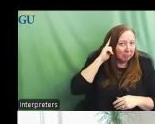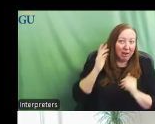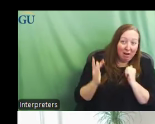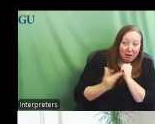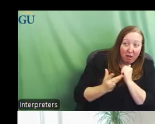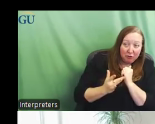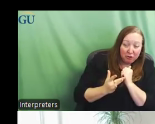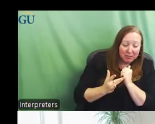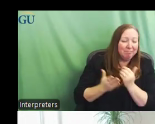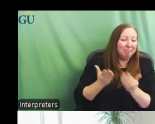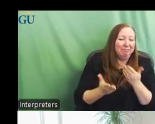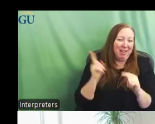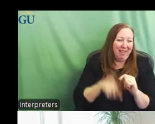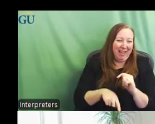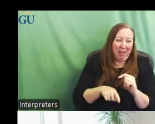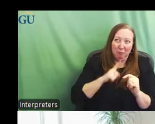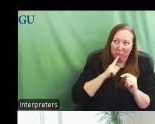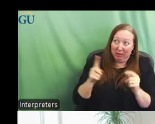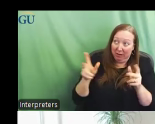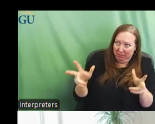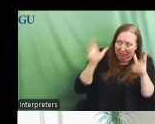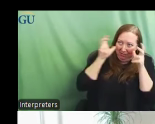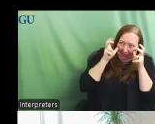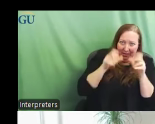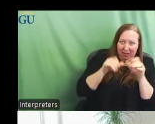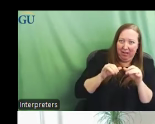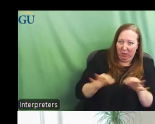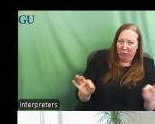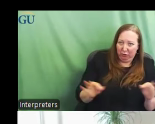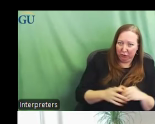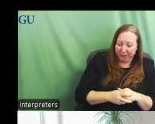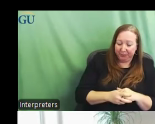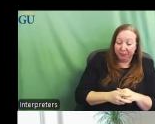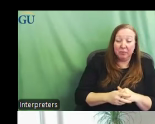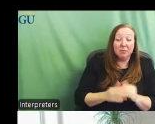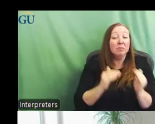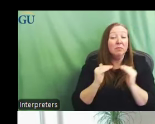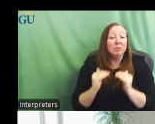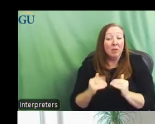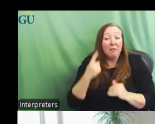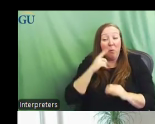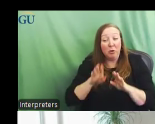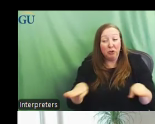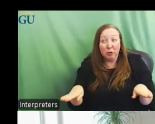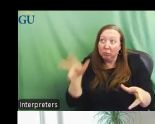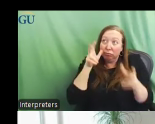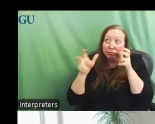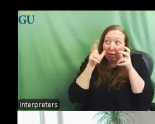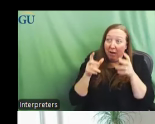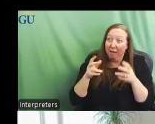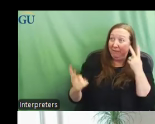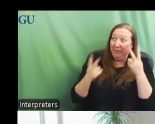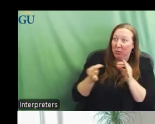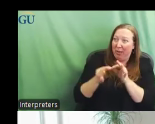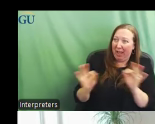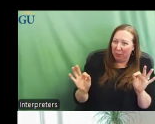them. Also, we want to make sure for kids who are learning a visual language, that the visual language that's happening